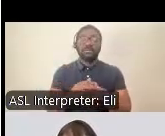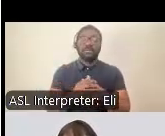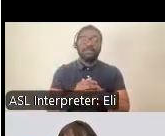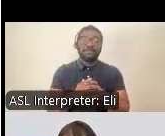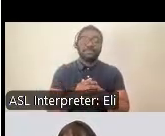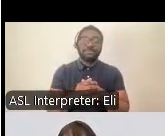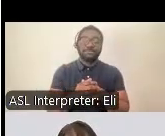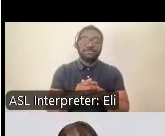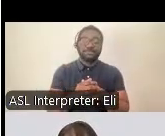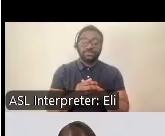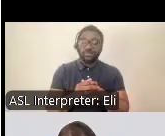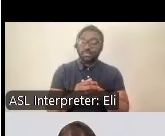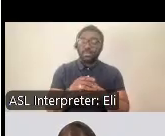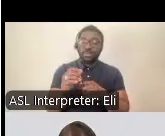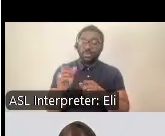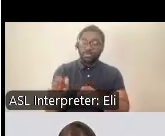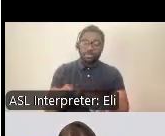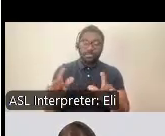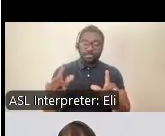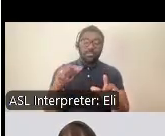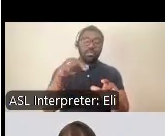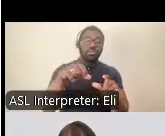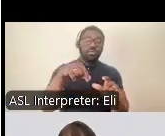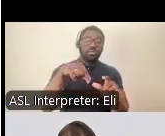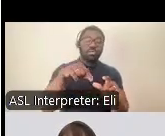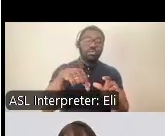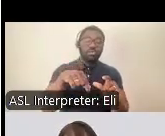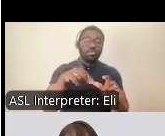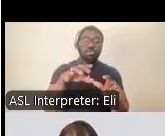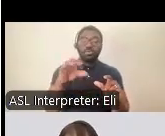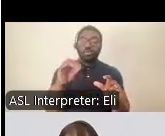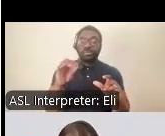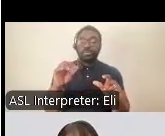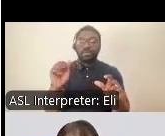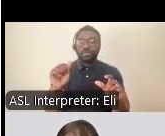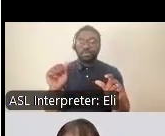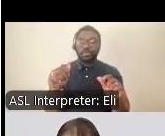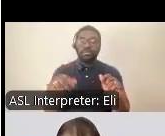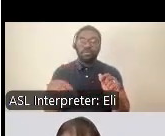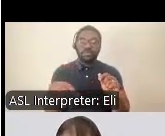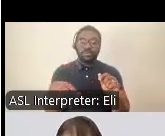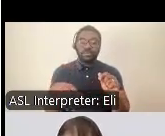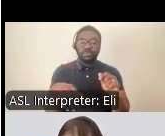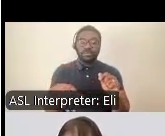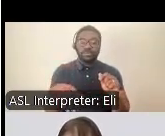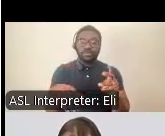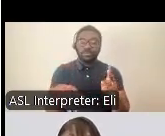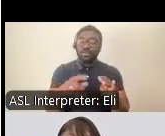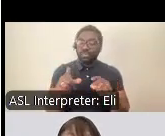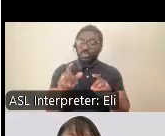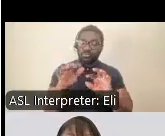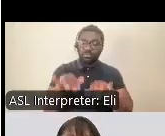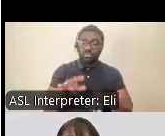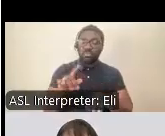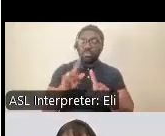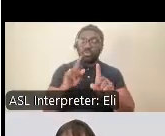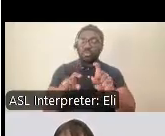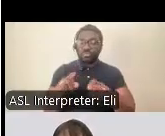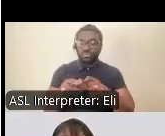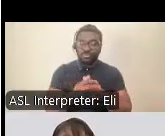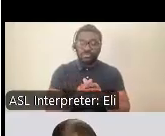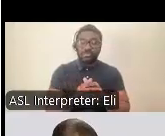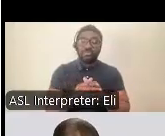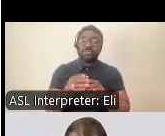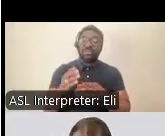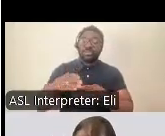this will bring up a question and answers panel or a window to which you can type questions for our presenters. We will save time at the